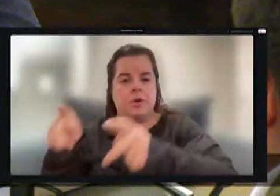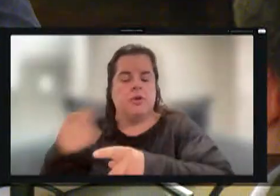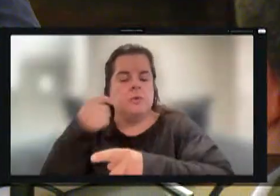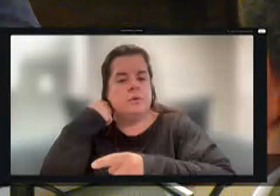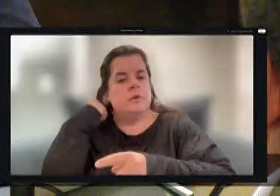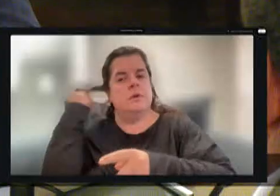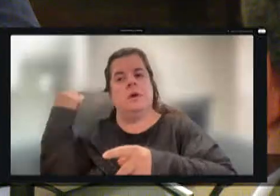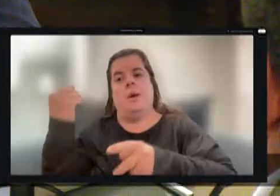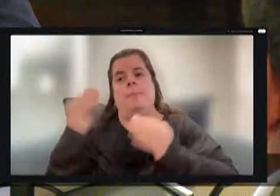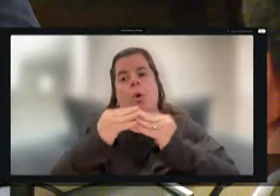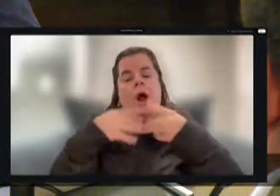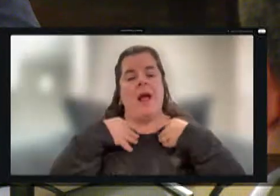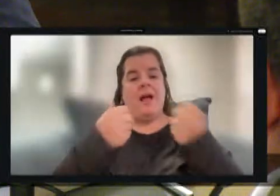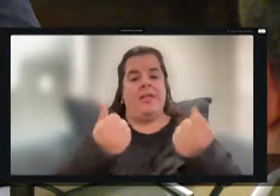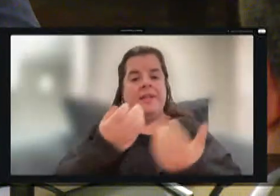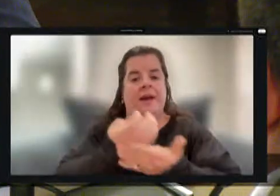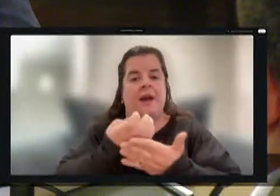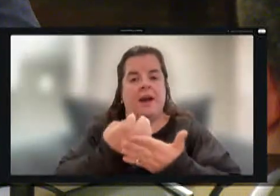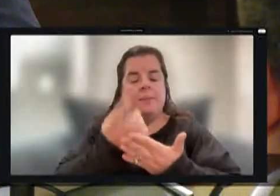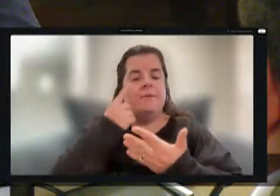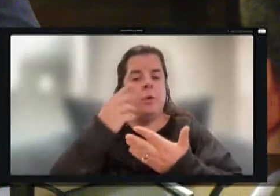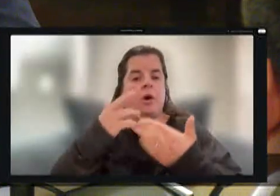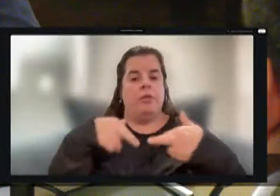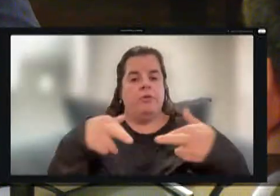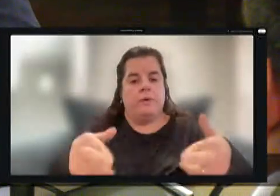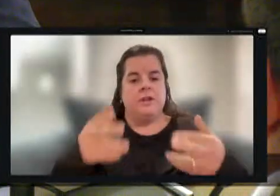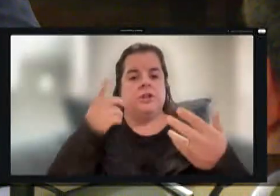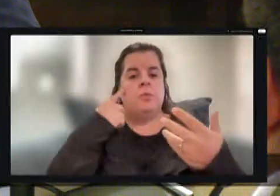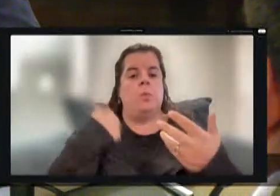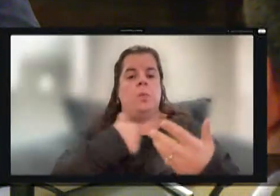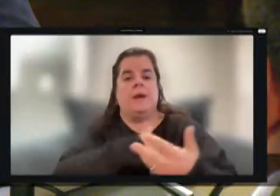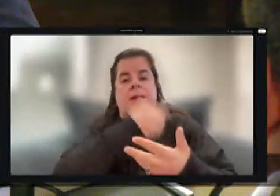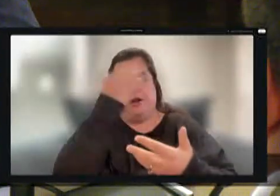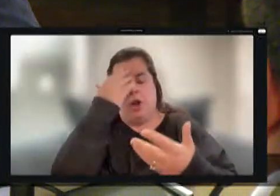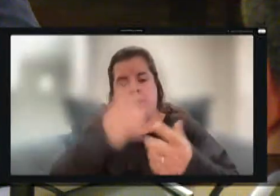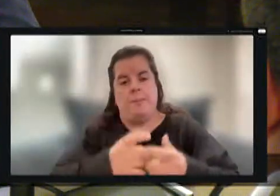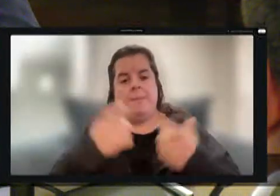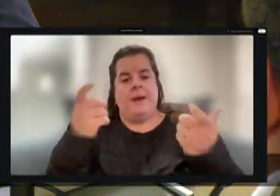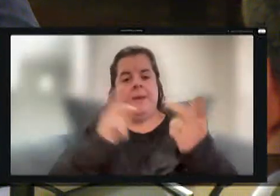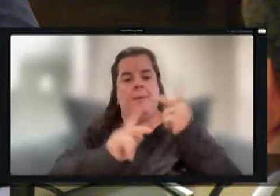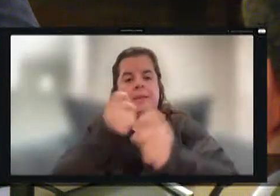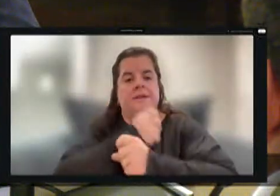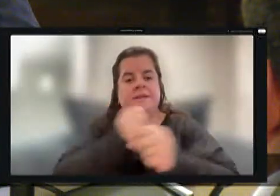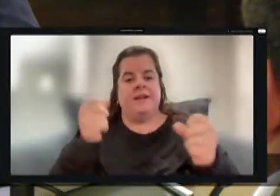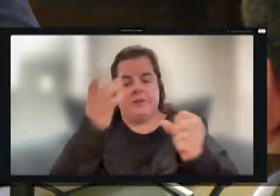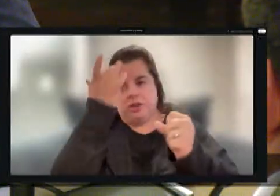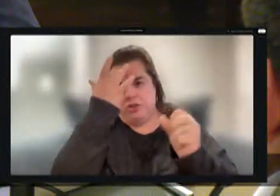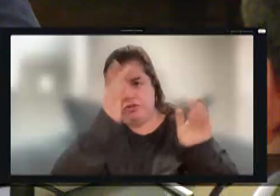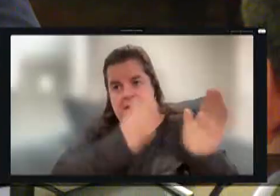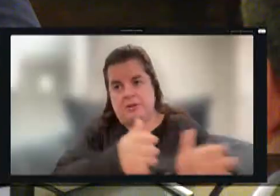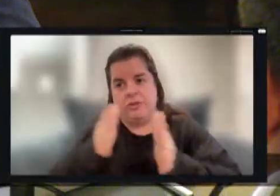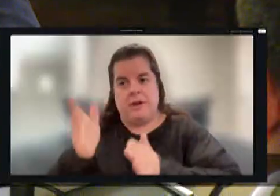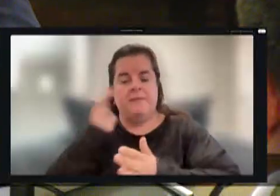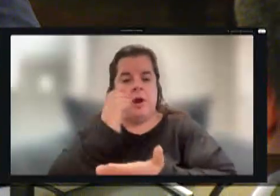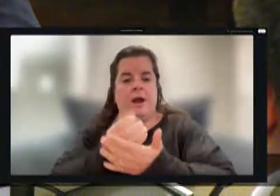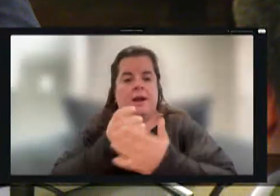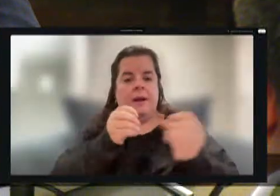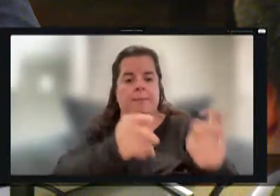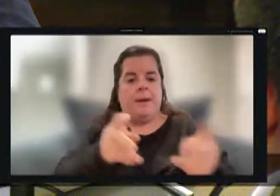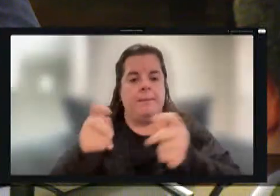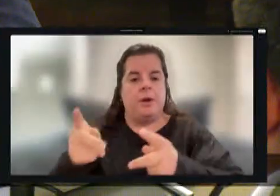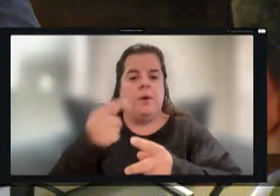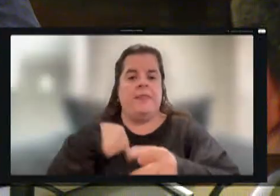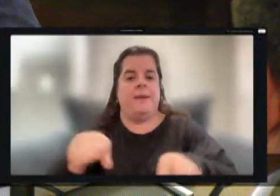the economy of our region is, and we know that one of the greatest public safety strategies is economic opportunity, and these are intricately